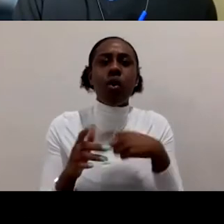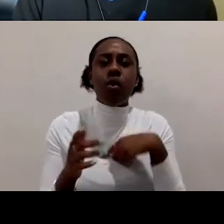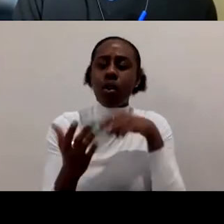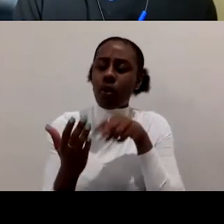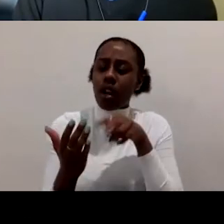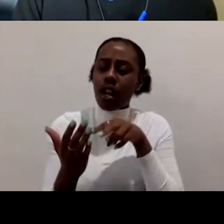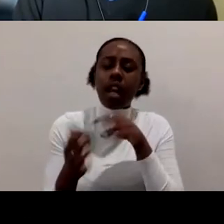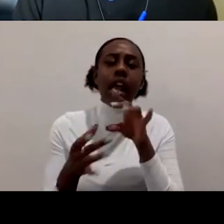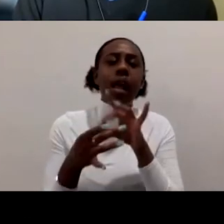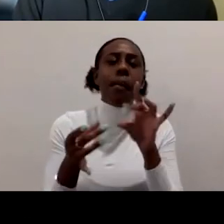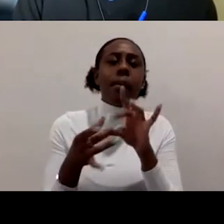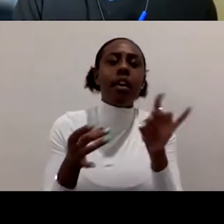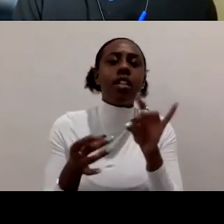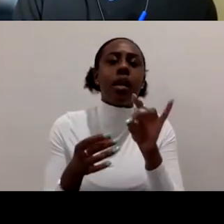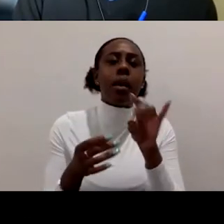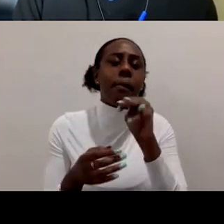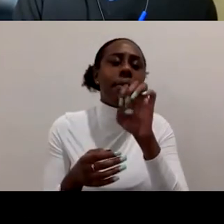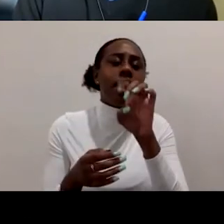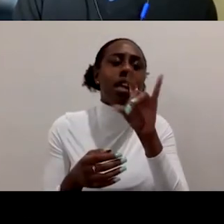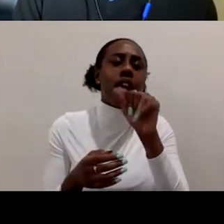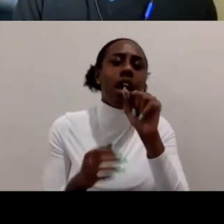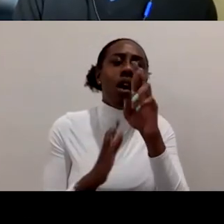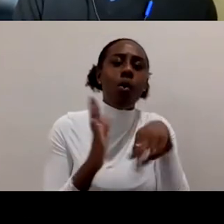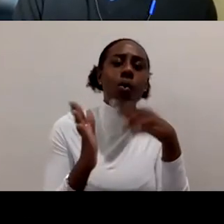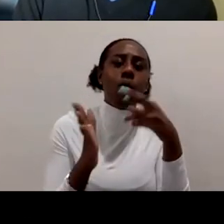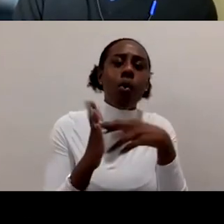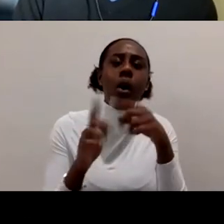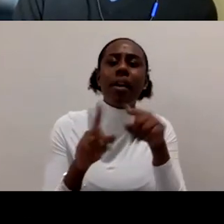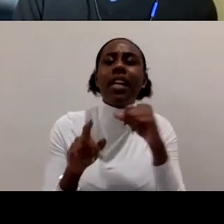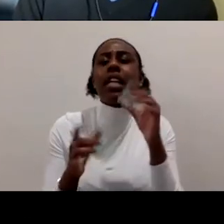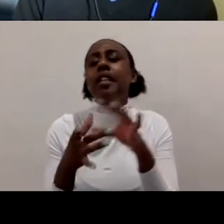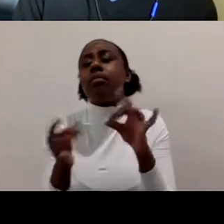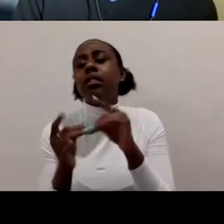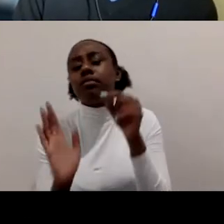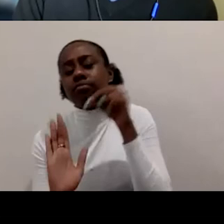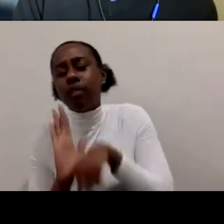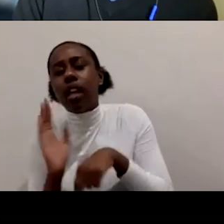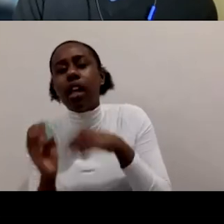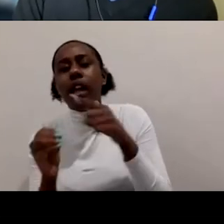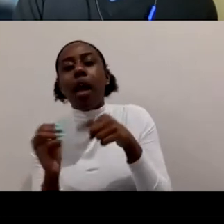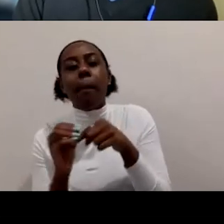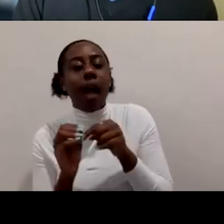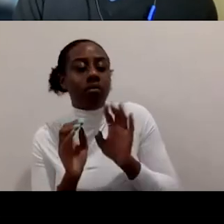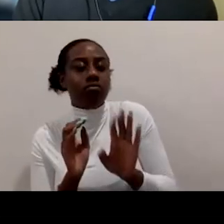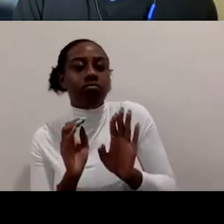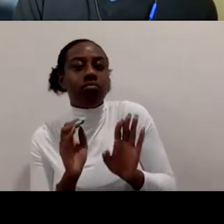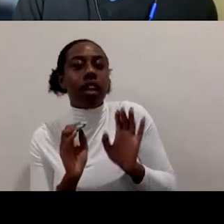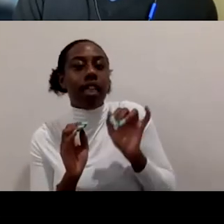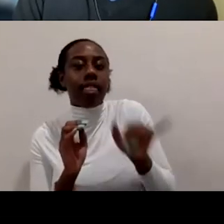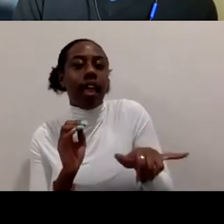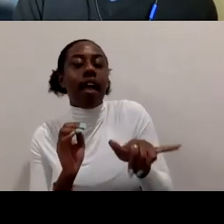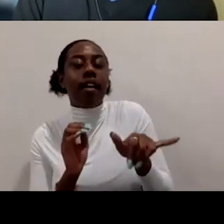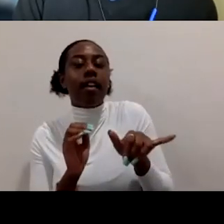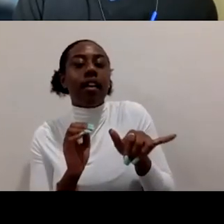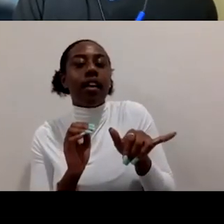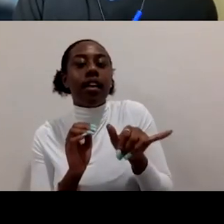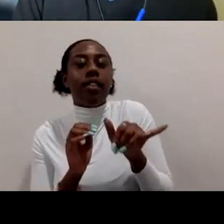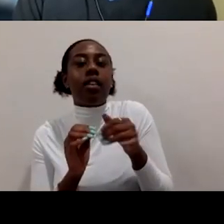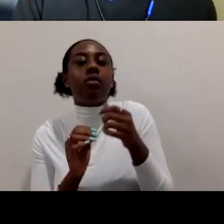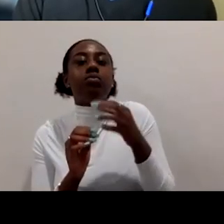of the media, but it didn't mention much, like it didn't go into detail about that in the Wikipedia article. So we were curious about that.